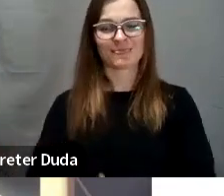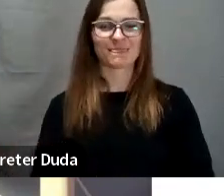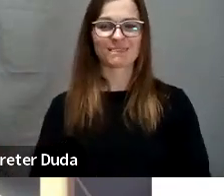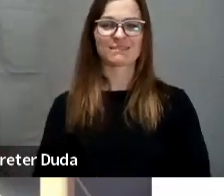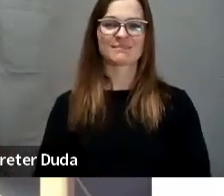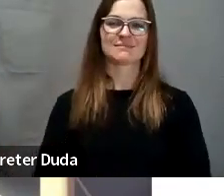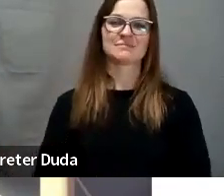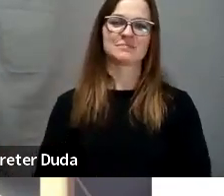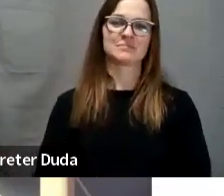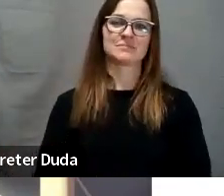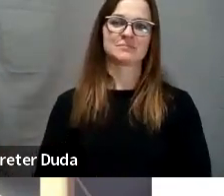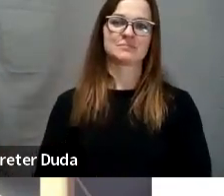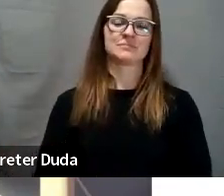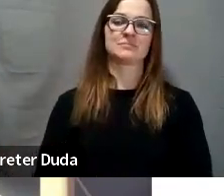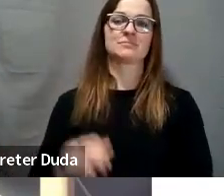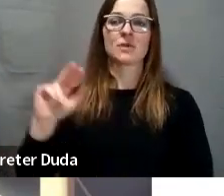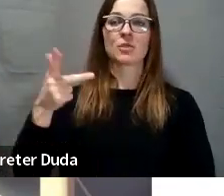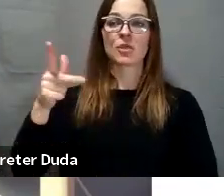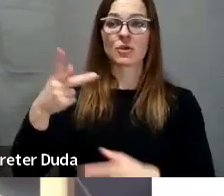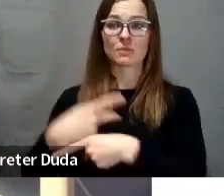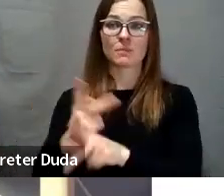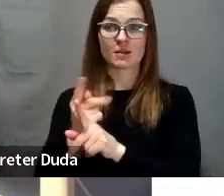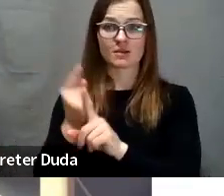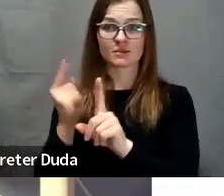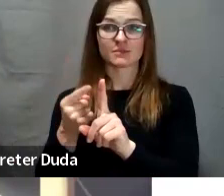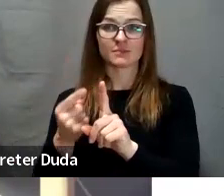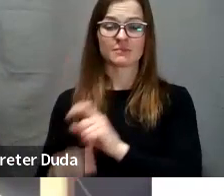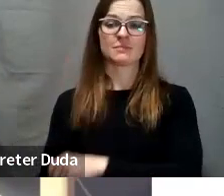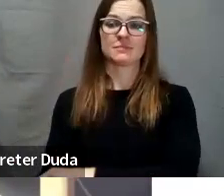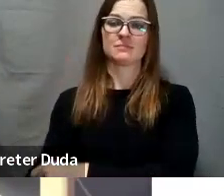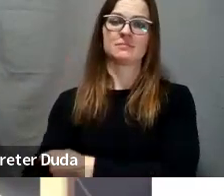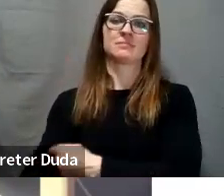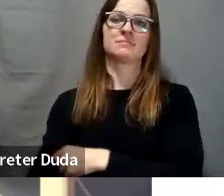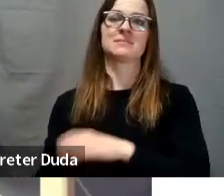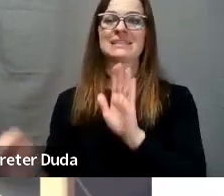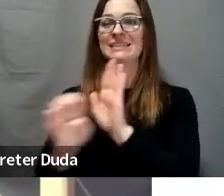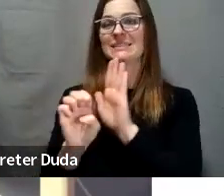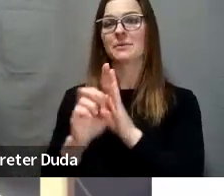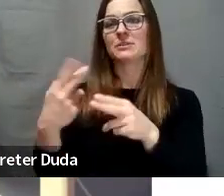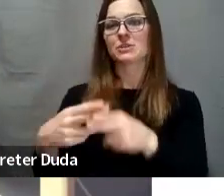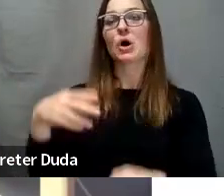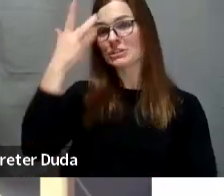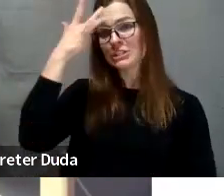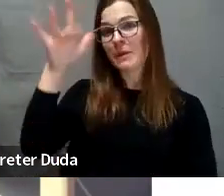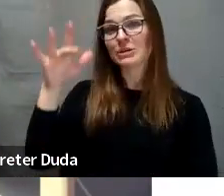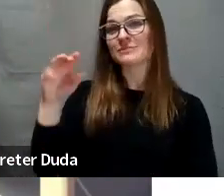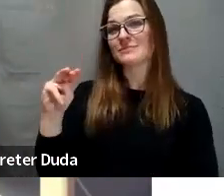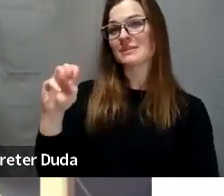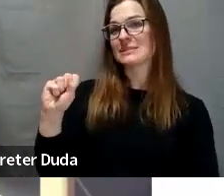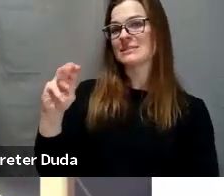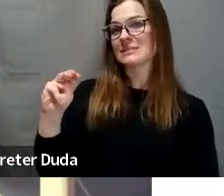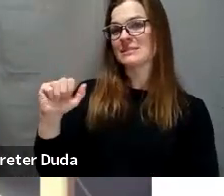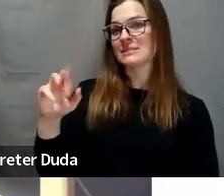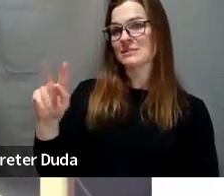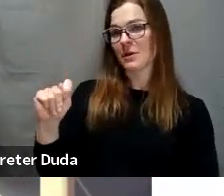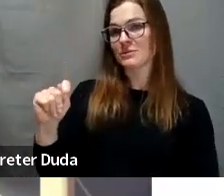The third product on the slide is an example. It's actually called a smart garden by a company called